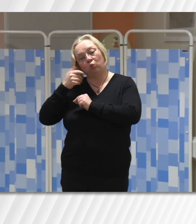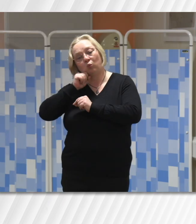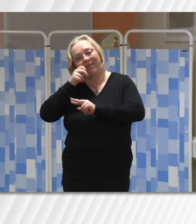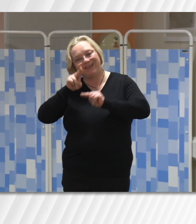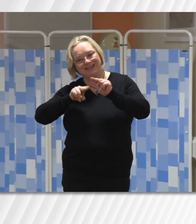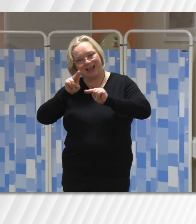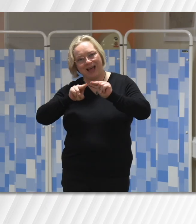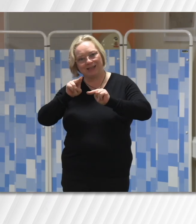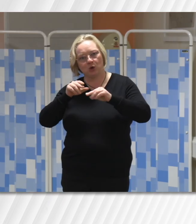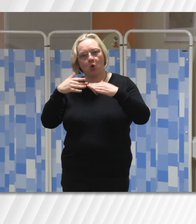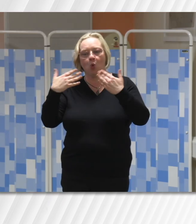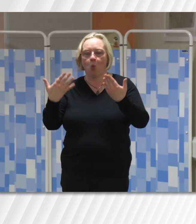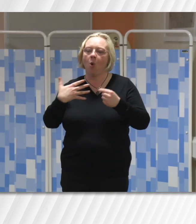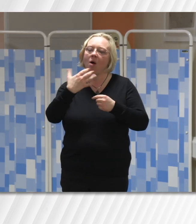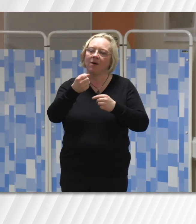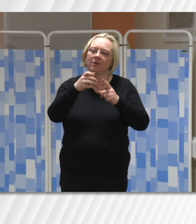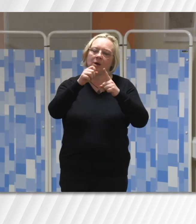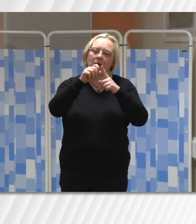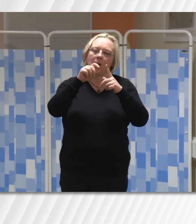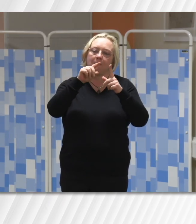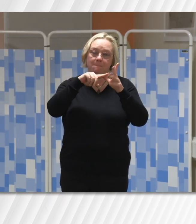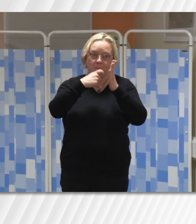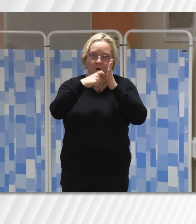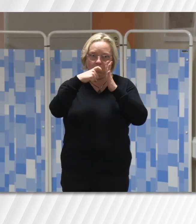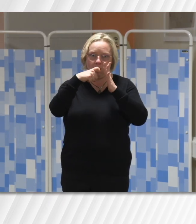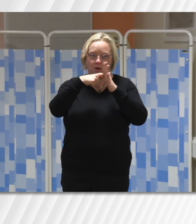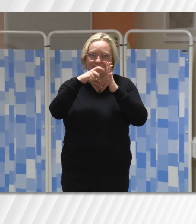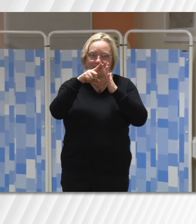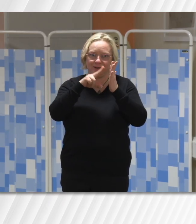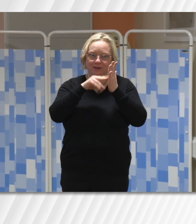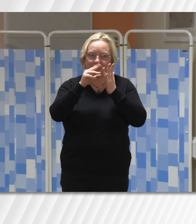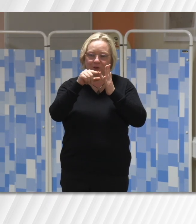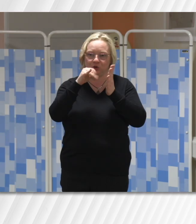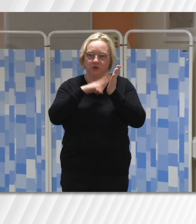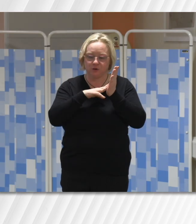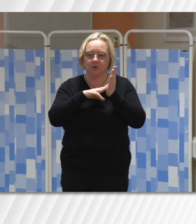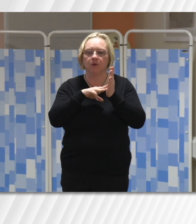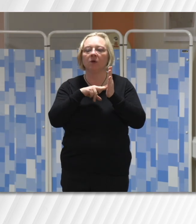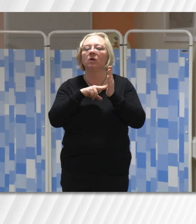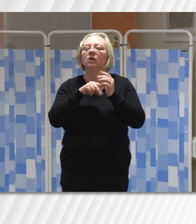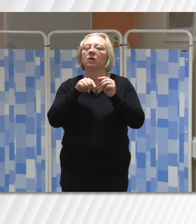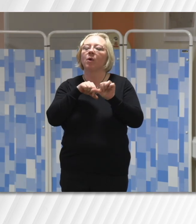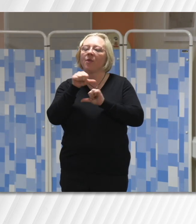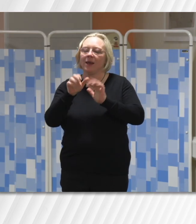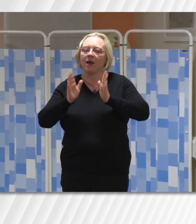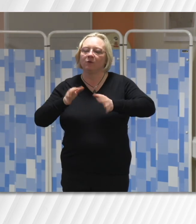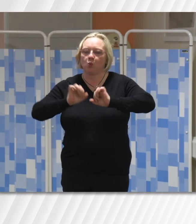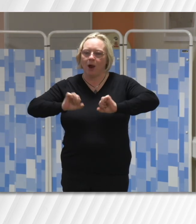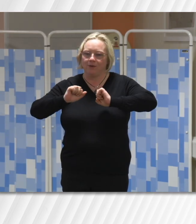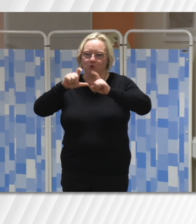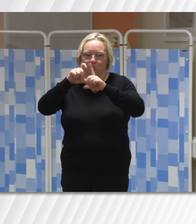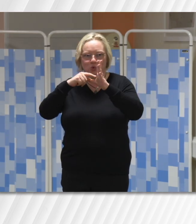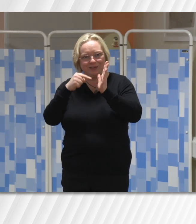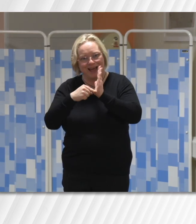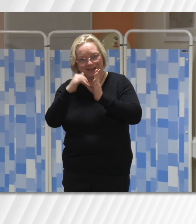or Parkinsonism. So you have to wait for a long time for a DAT scan to clinch the diagnosis. Is that